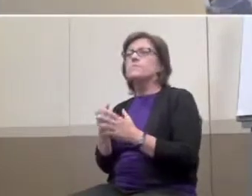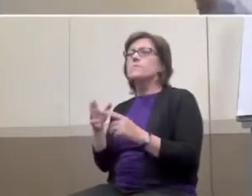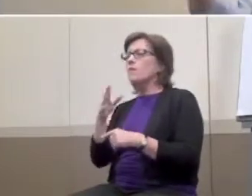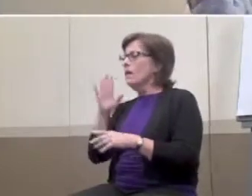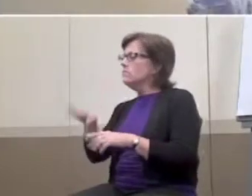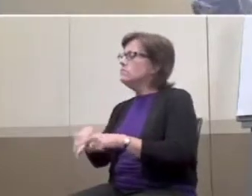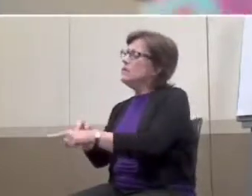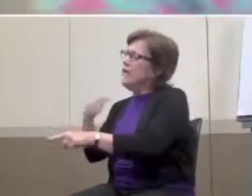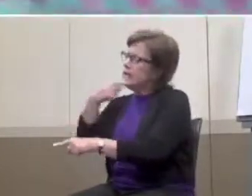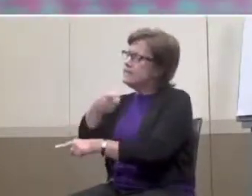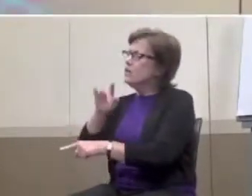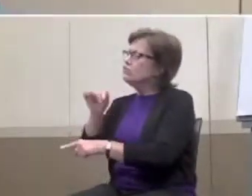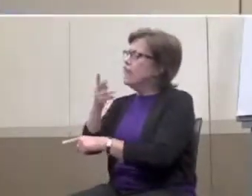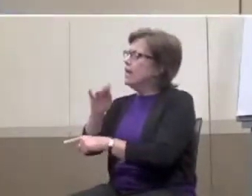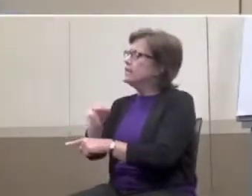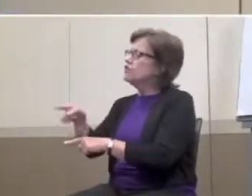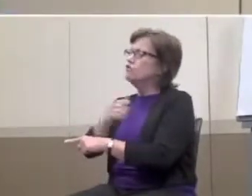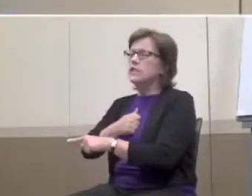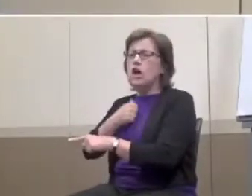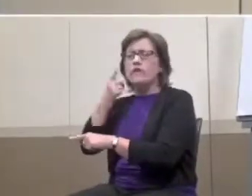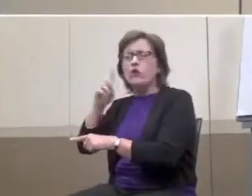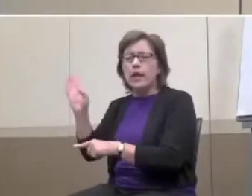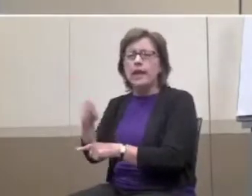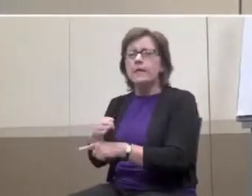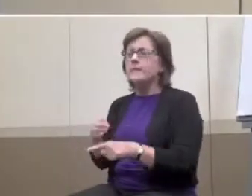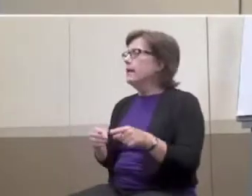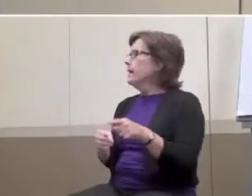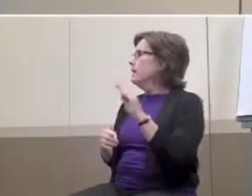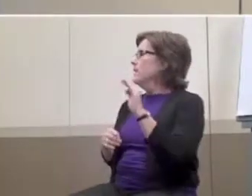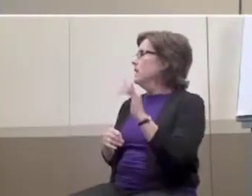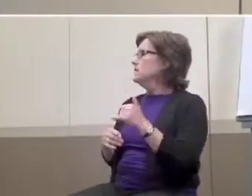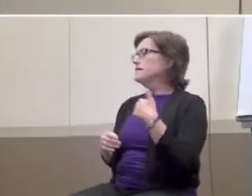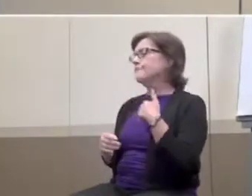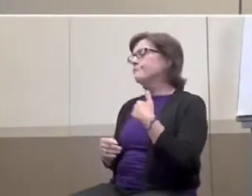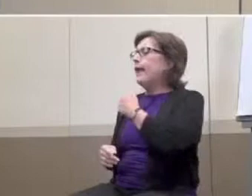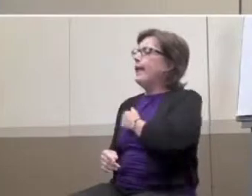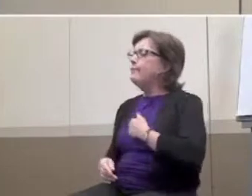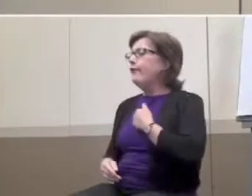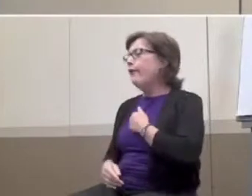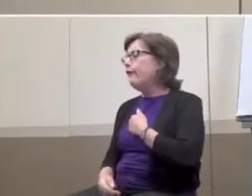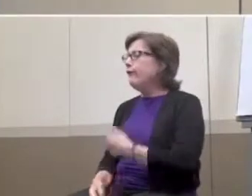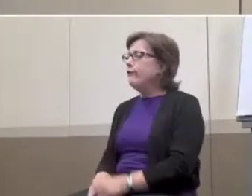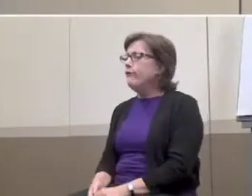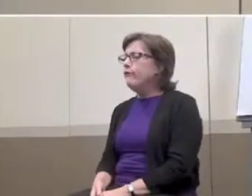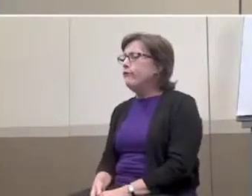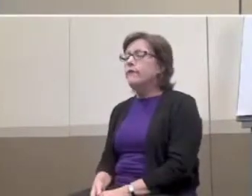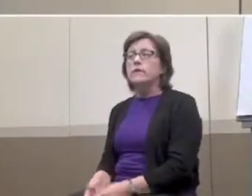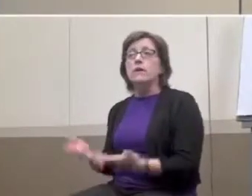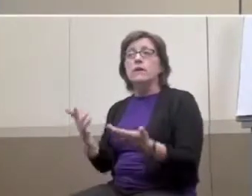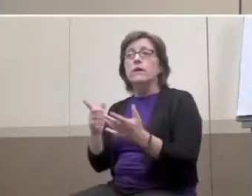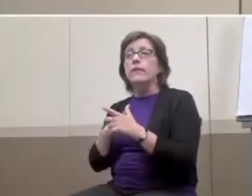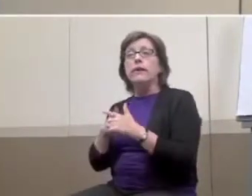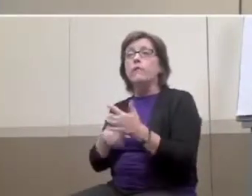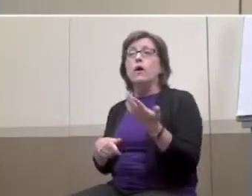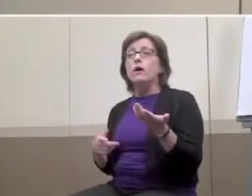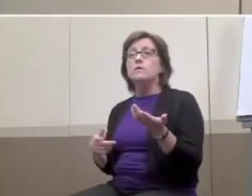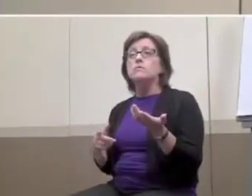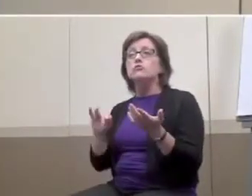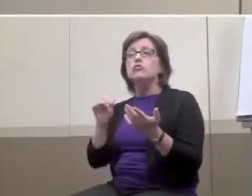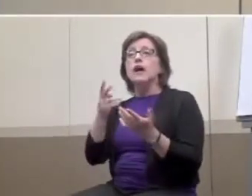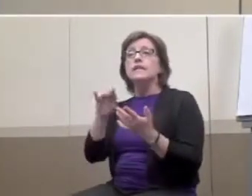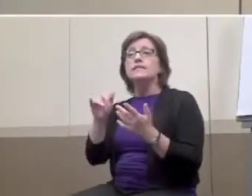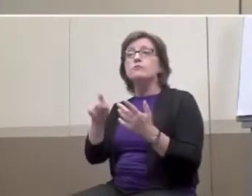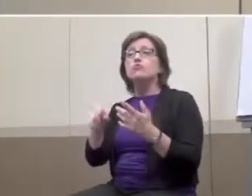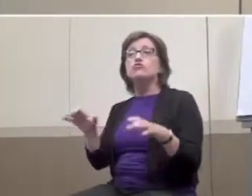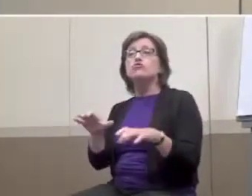you're sorry for hitting him, and Billy says, I'm sorry, then what's Johnny's supposed to do